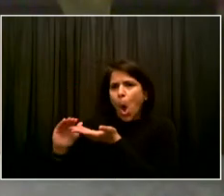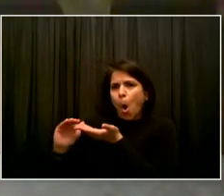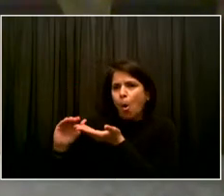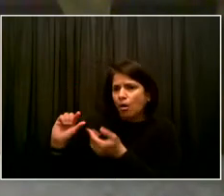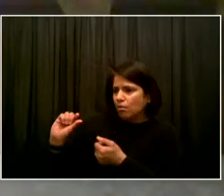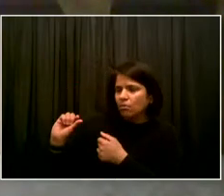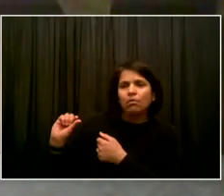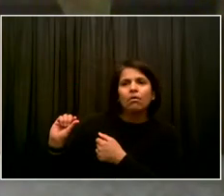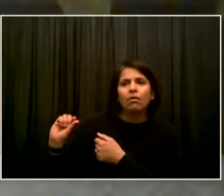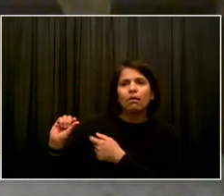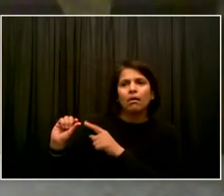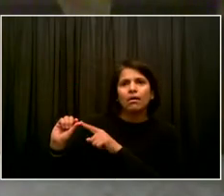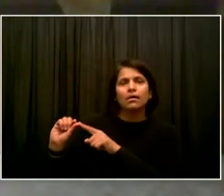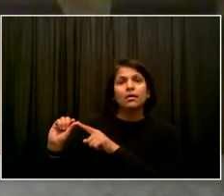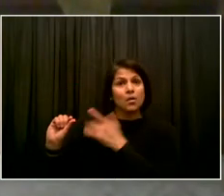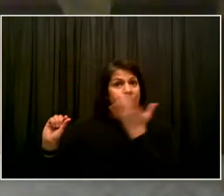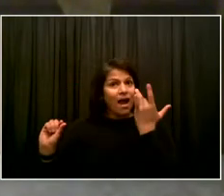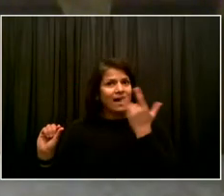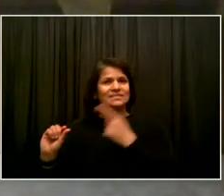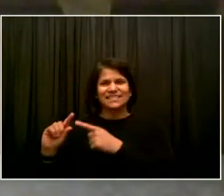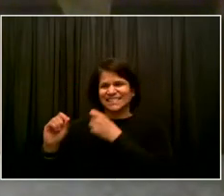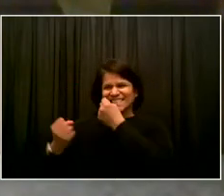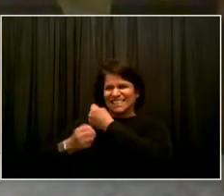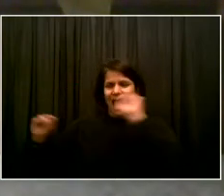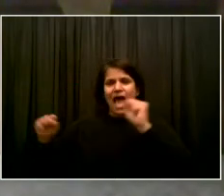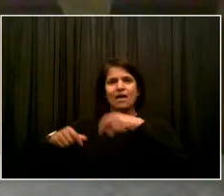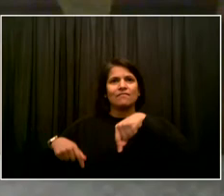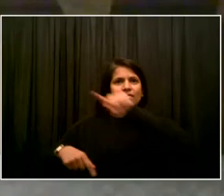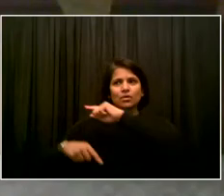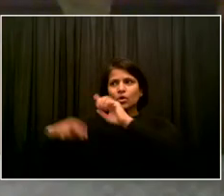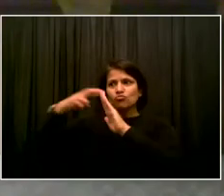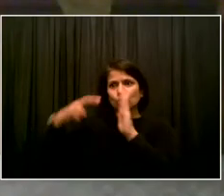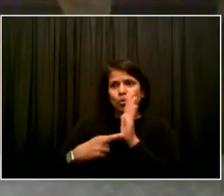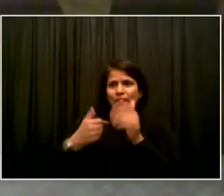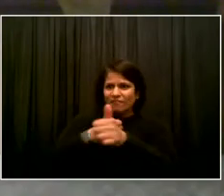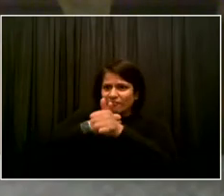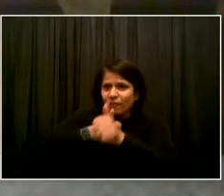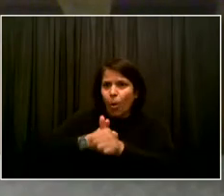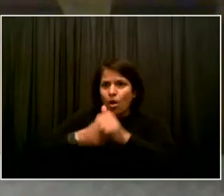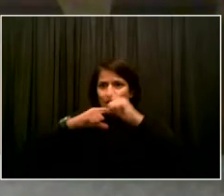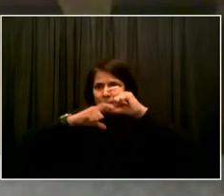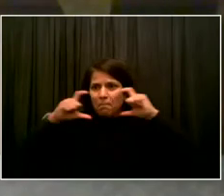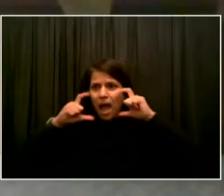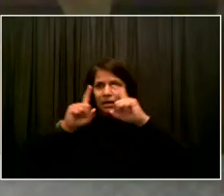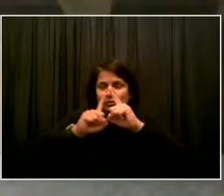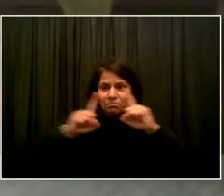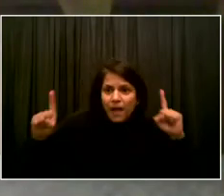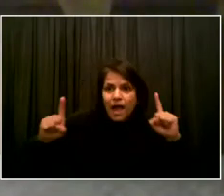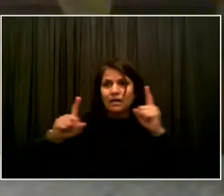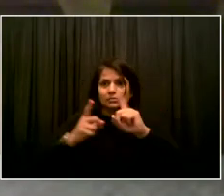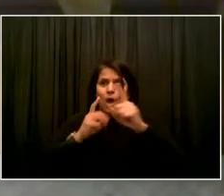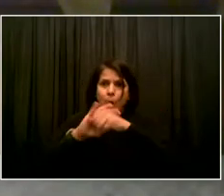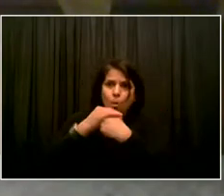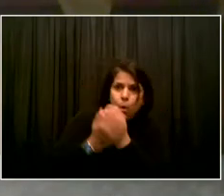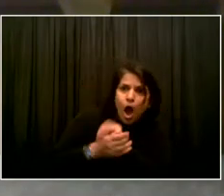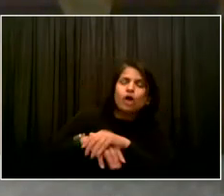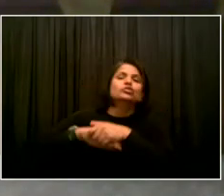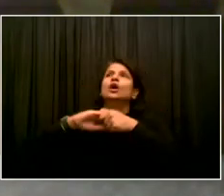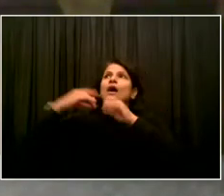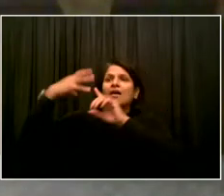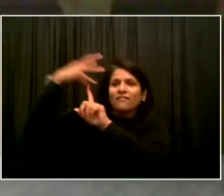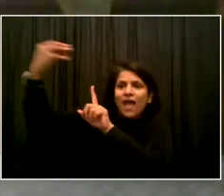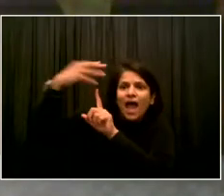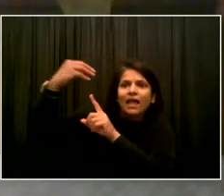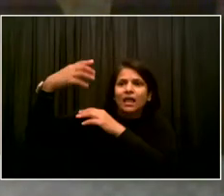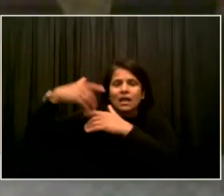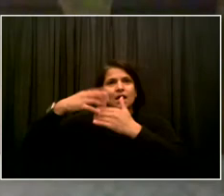precautionary measures in schools, such as masking and staff vaccinations, fewer than 1% of those exposed to COVID